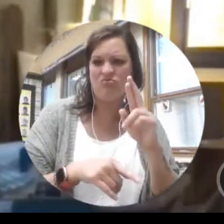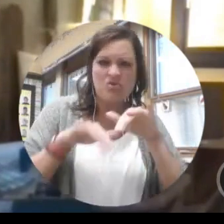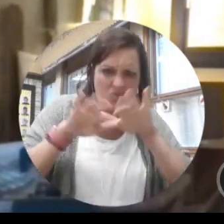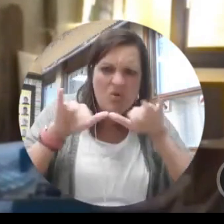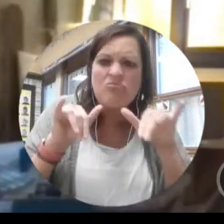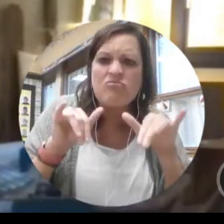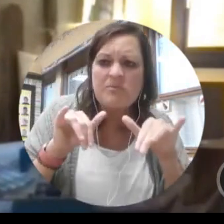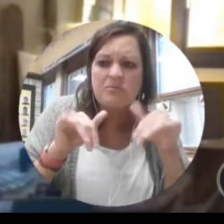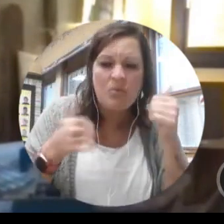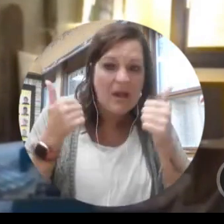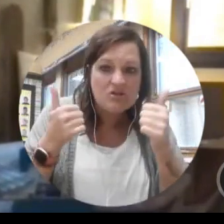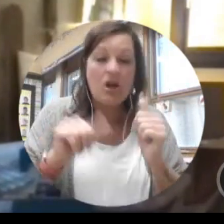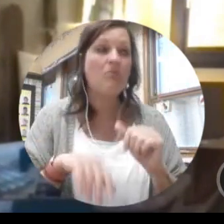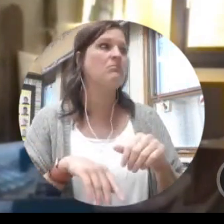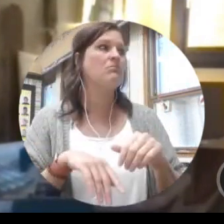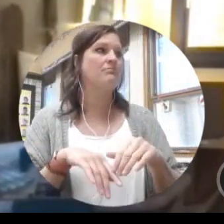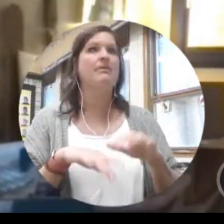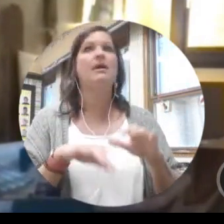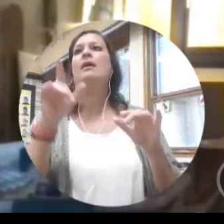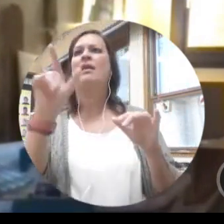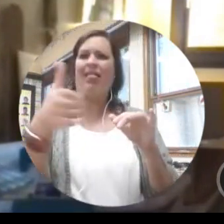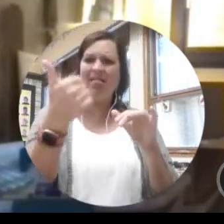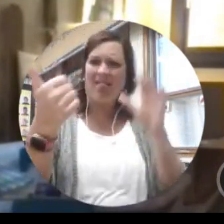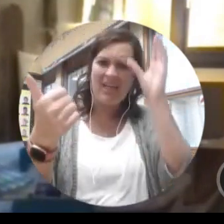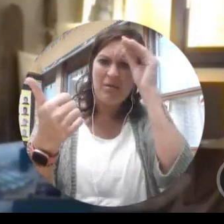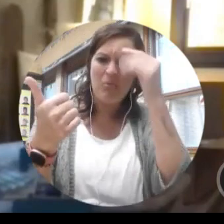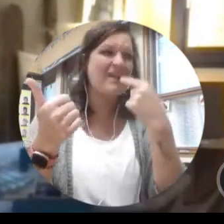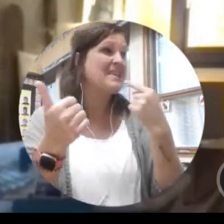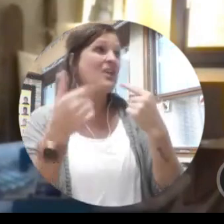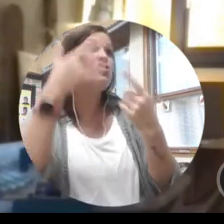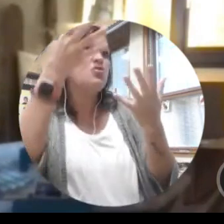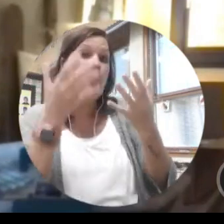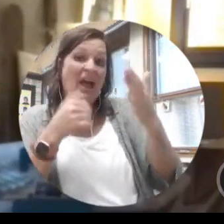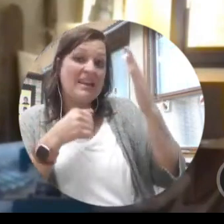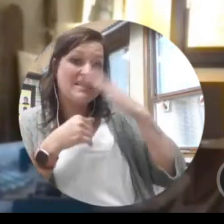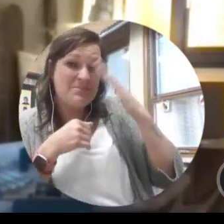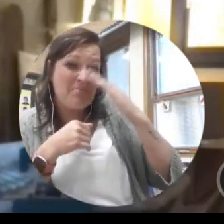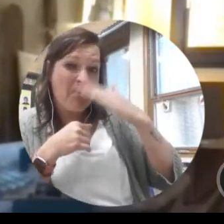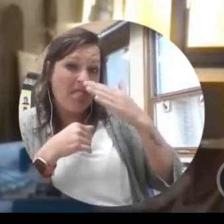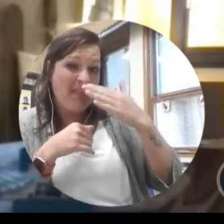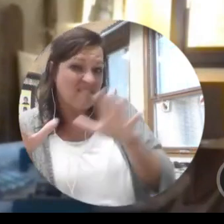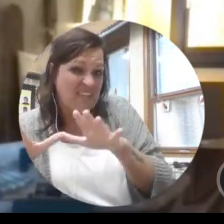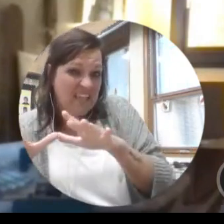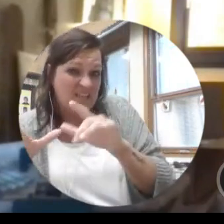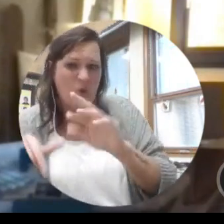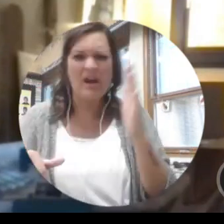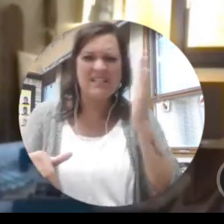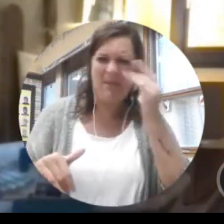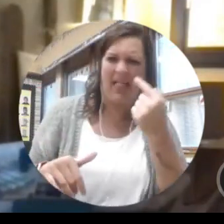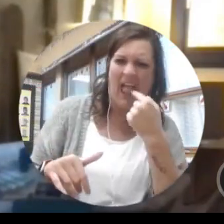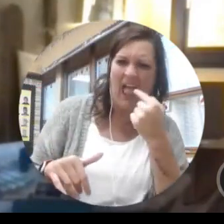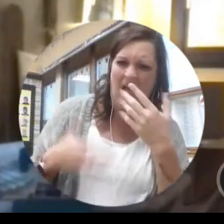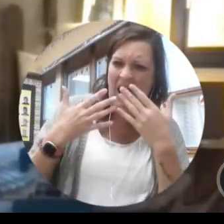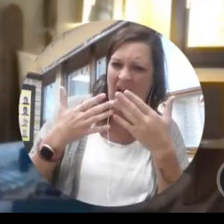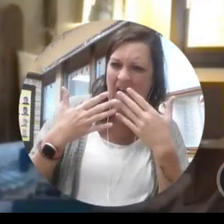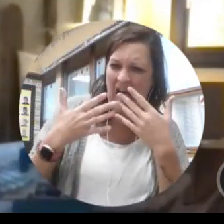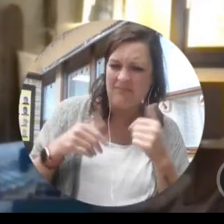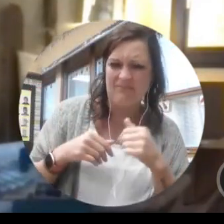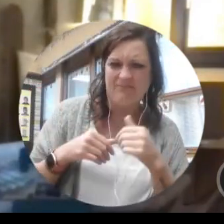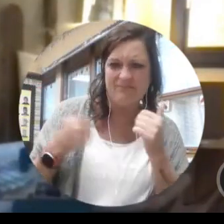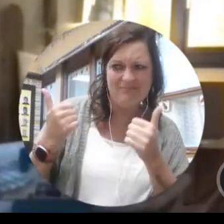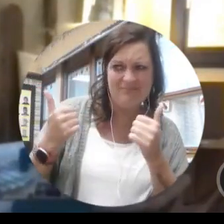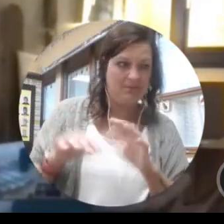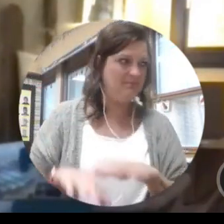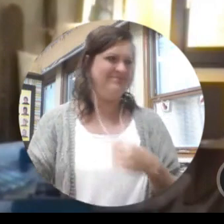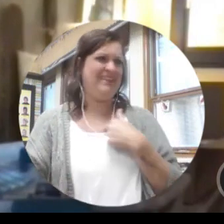have smelly feet or smelly breath? Smelly feet, the boy said. It wasn't much of a conversation, but it was